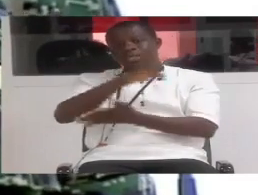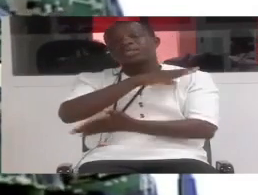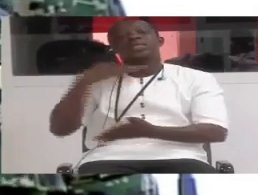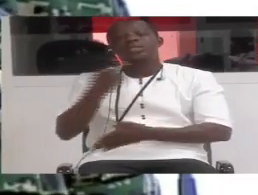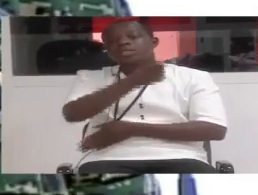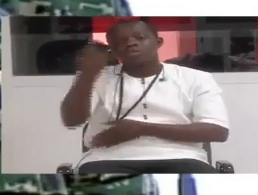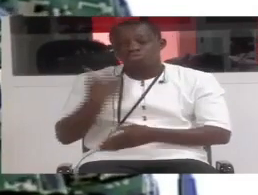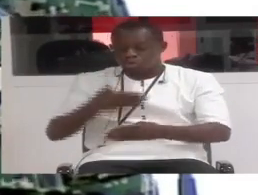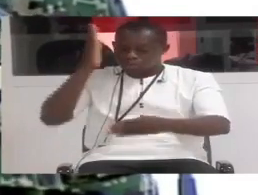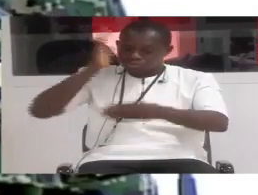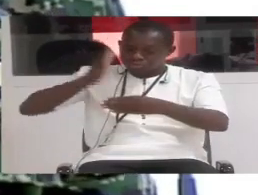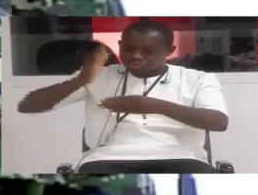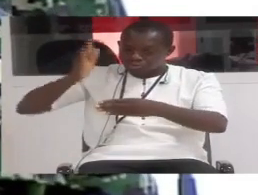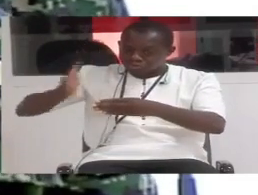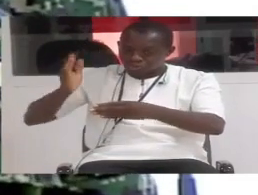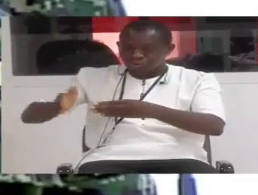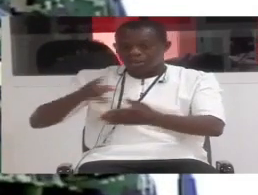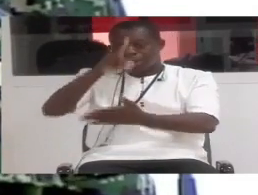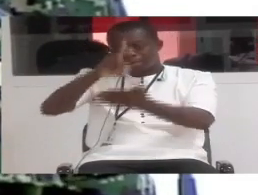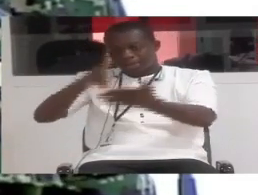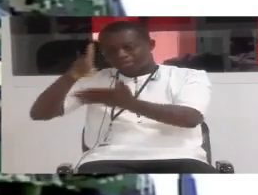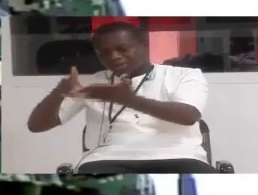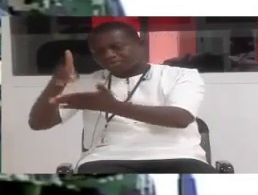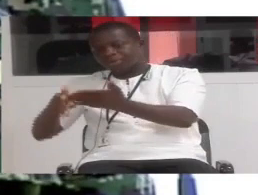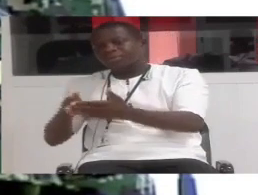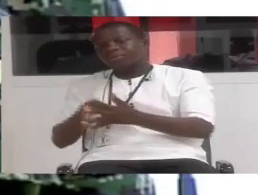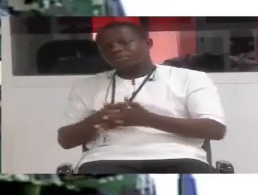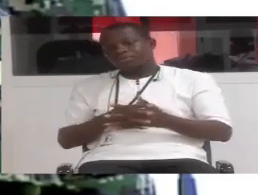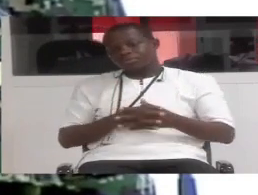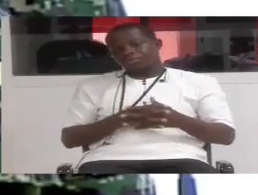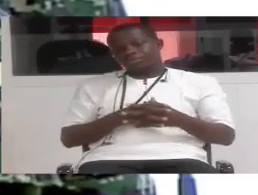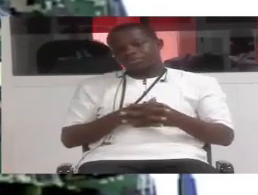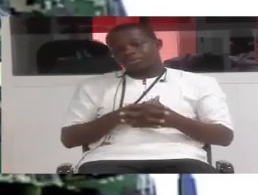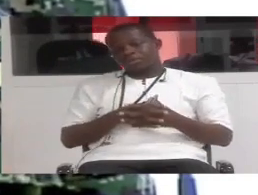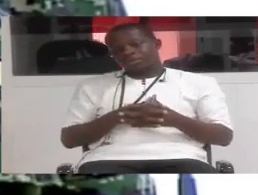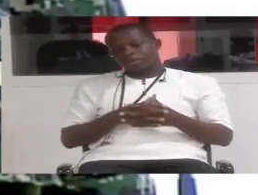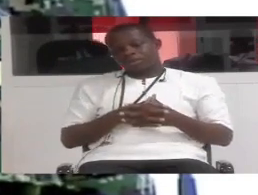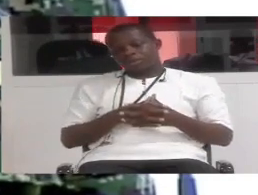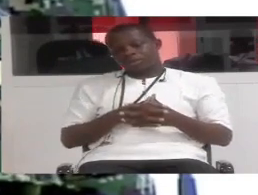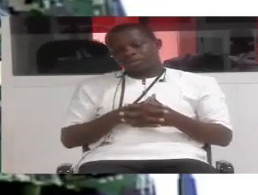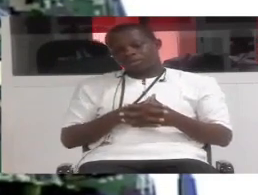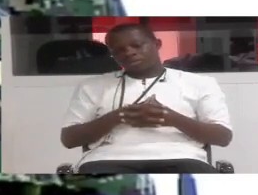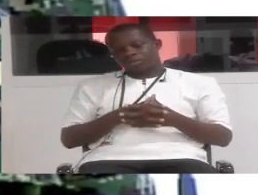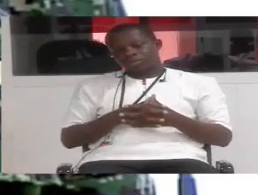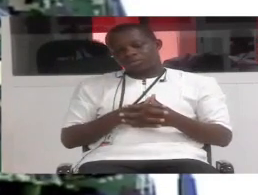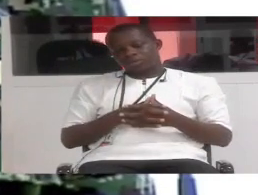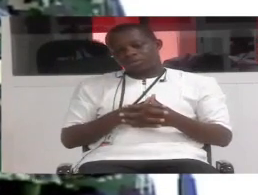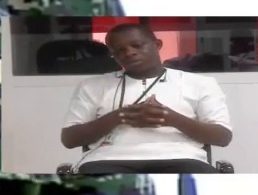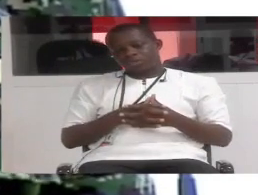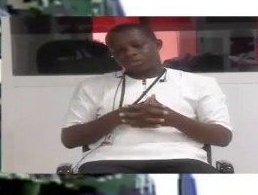len ay dogit dogit he said yaya jammeh has given the order that they be killed and they should be chopped into pieces